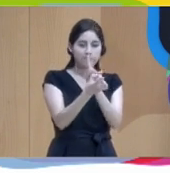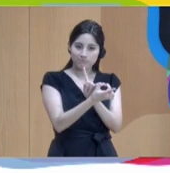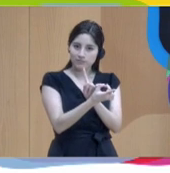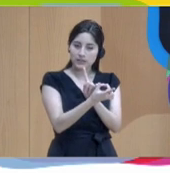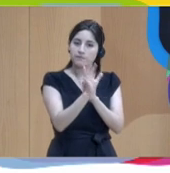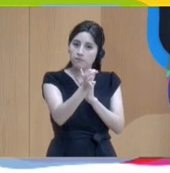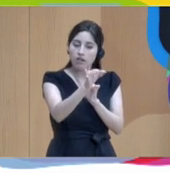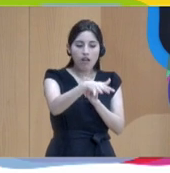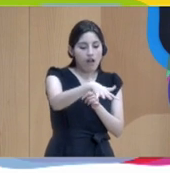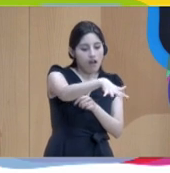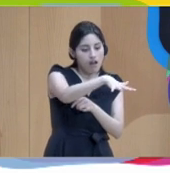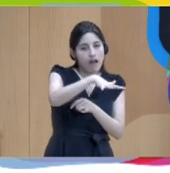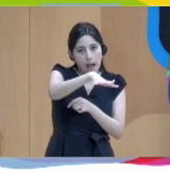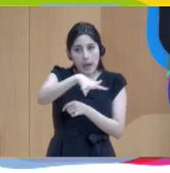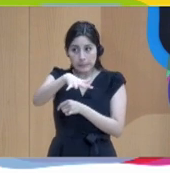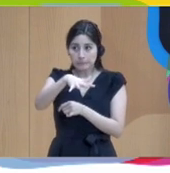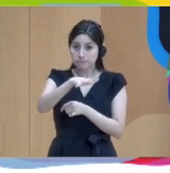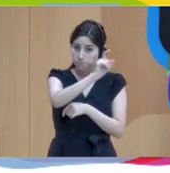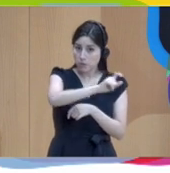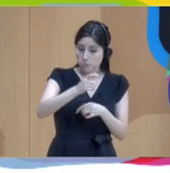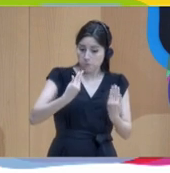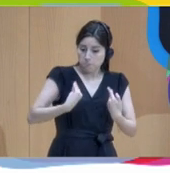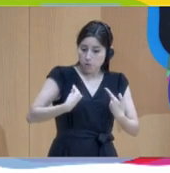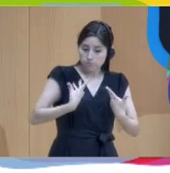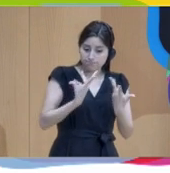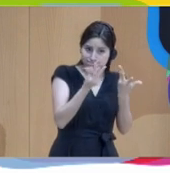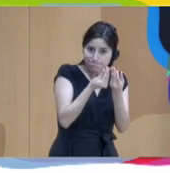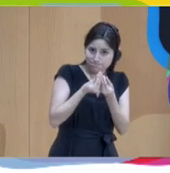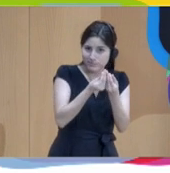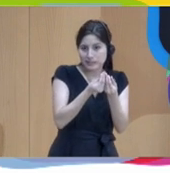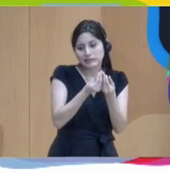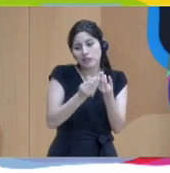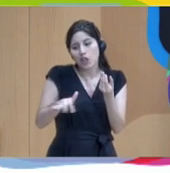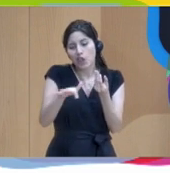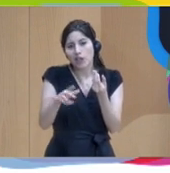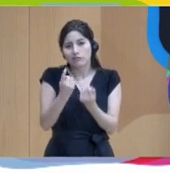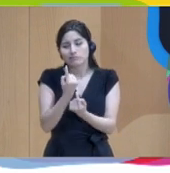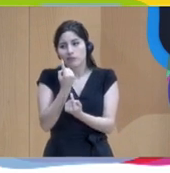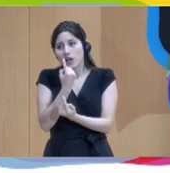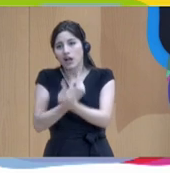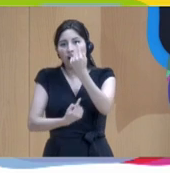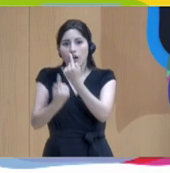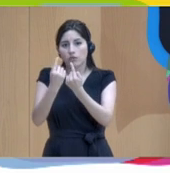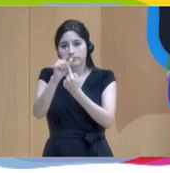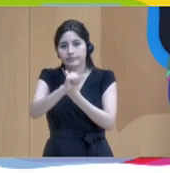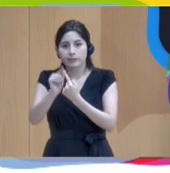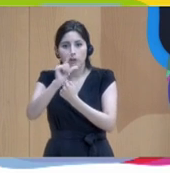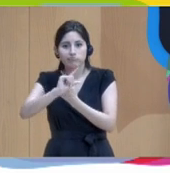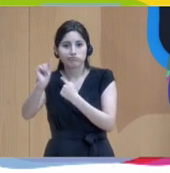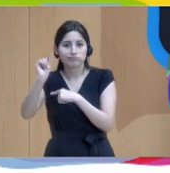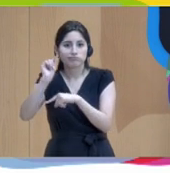then areas where a few people are living. And when we think how to organize